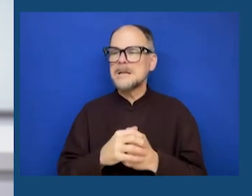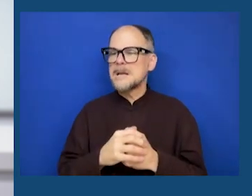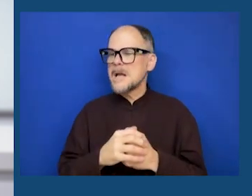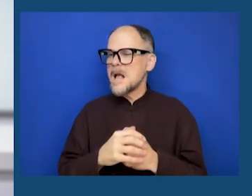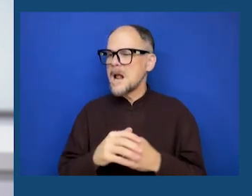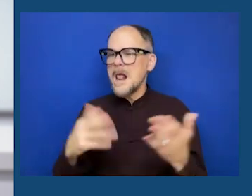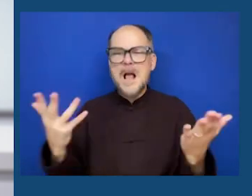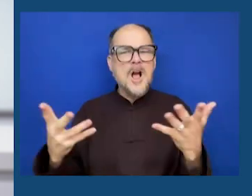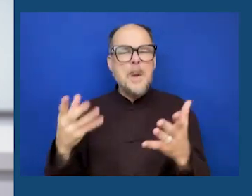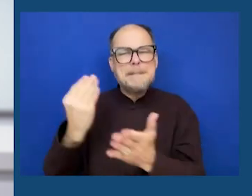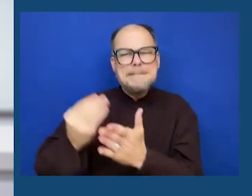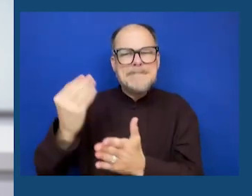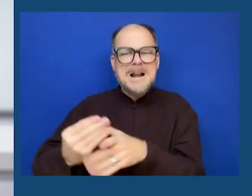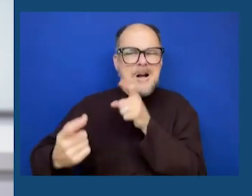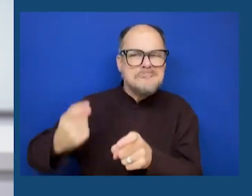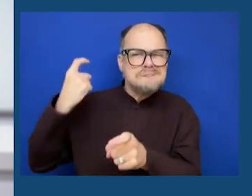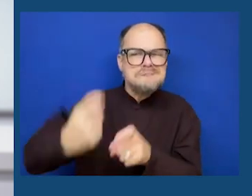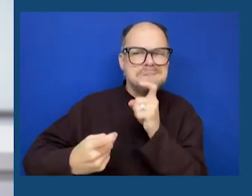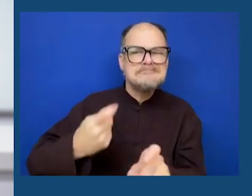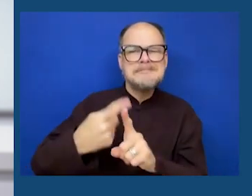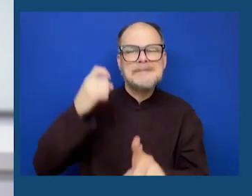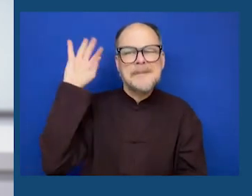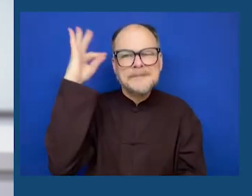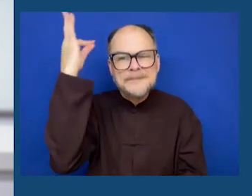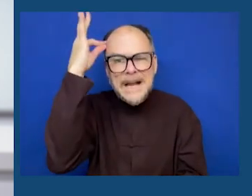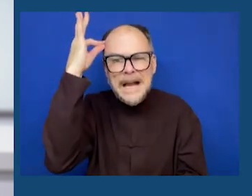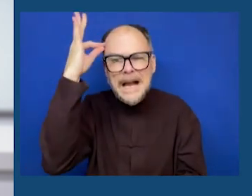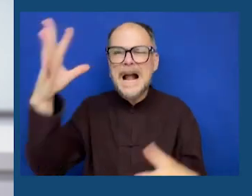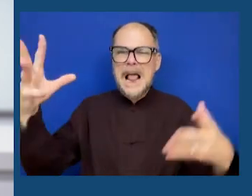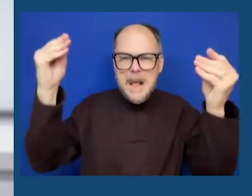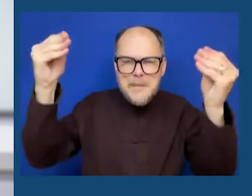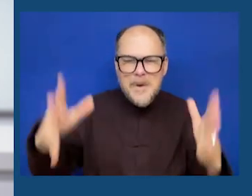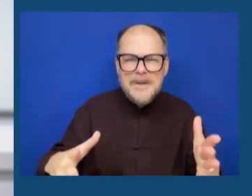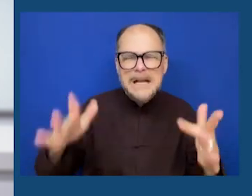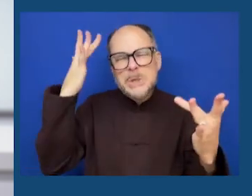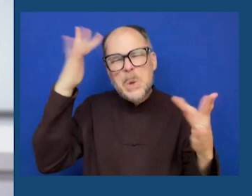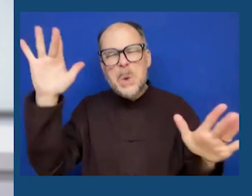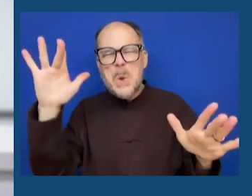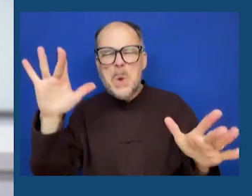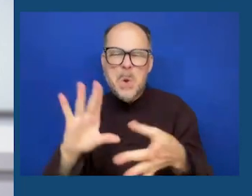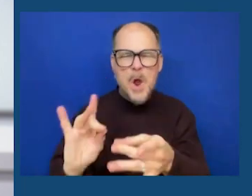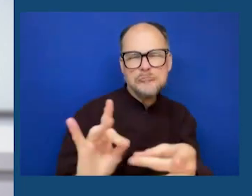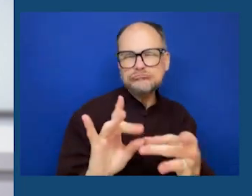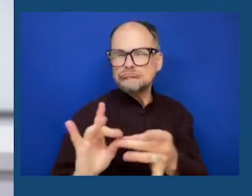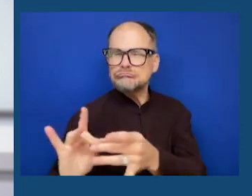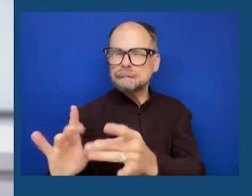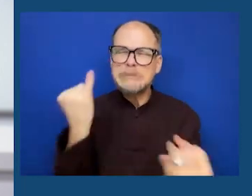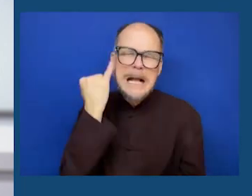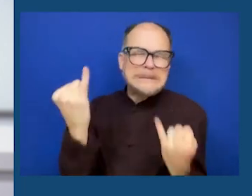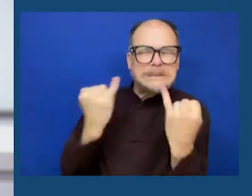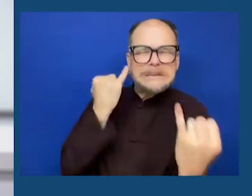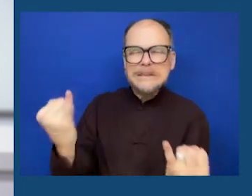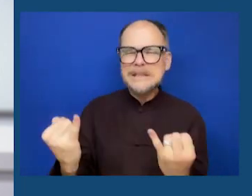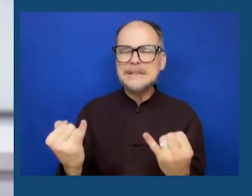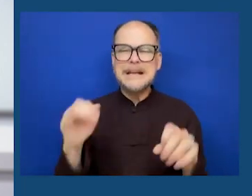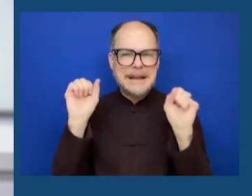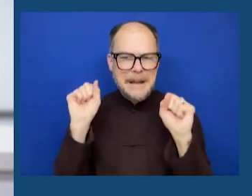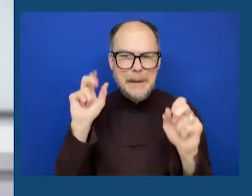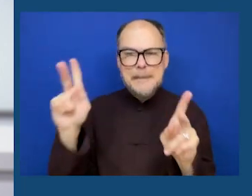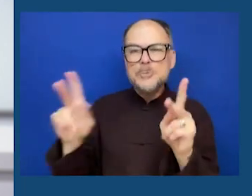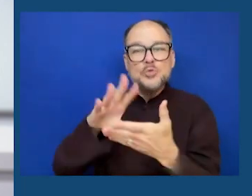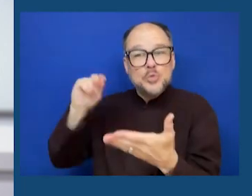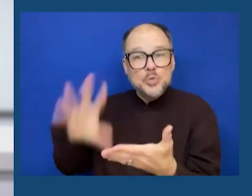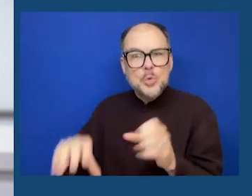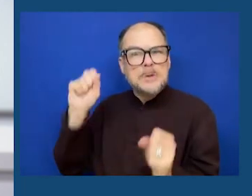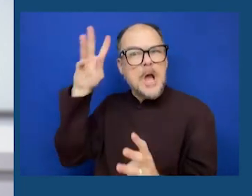grants that are coming from the federal government, professors that stimulate them, possibly able to commercialize what they come up with, and